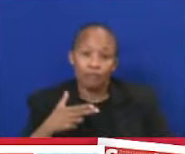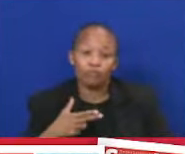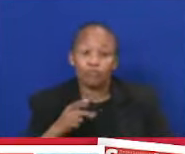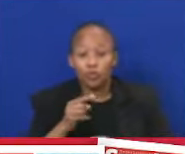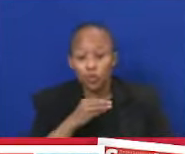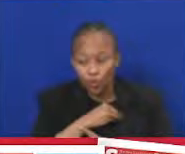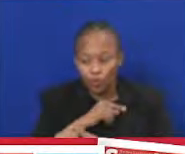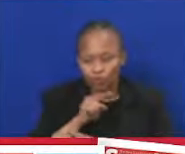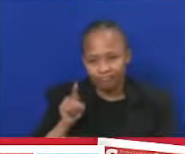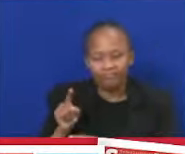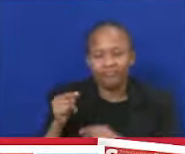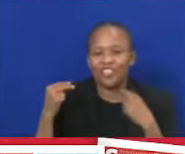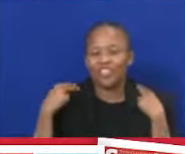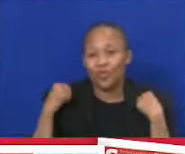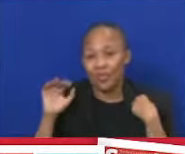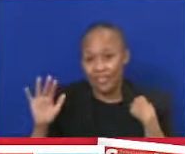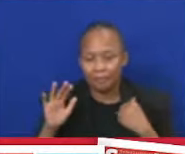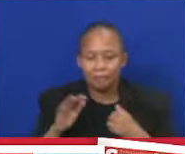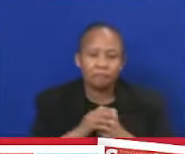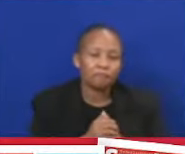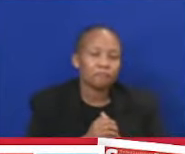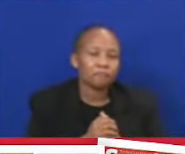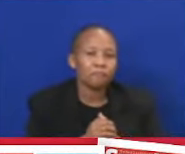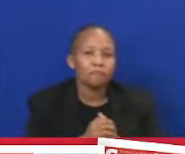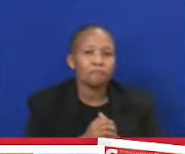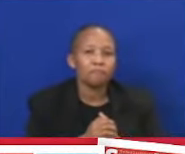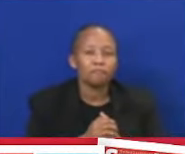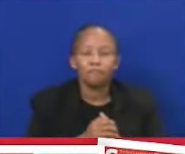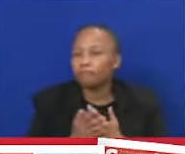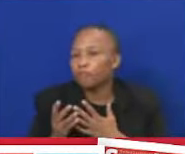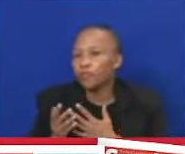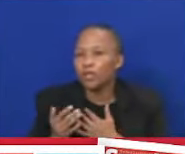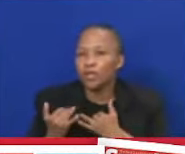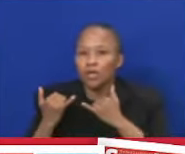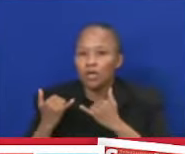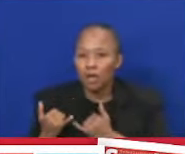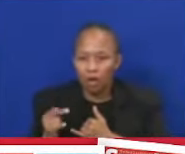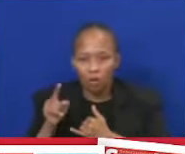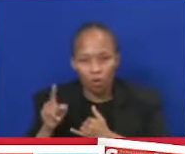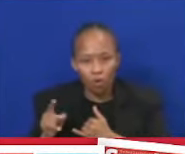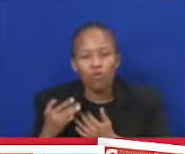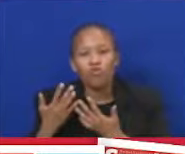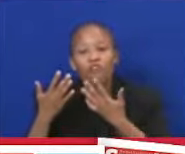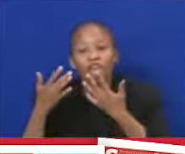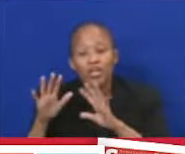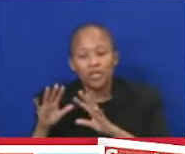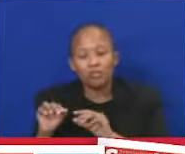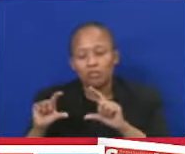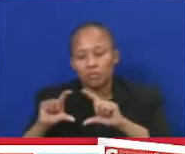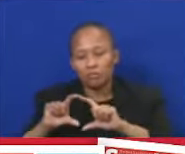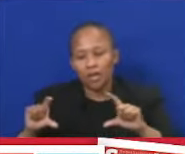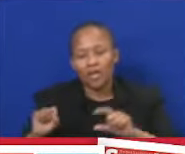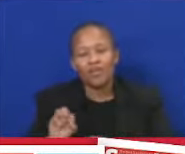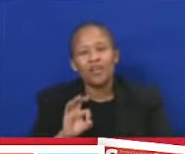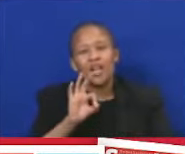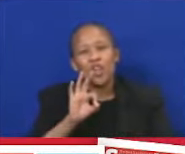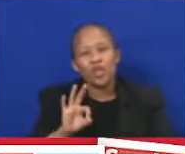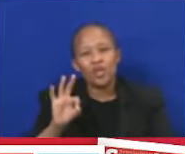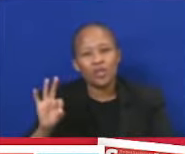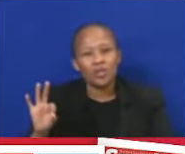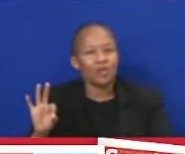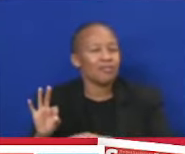therefore, in light of the irregularities that you identified in paragraph 33, what steps then did you take